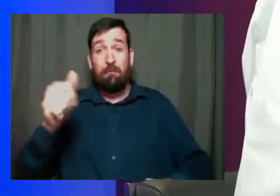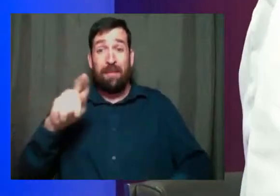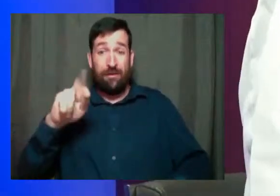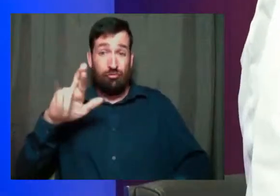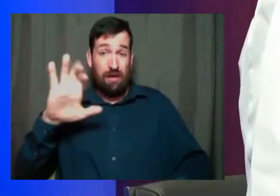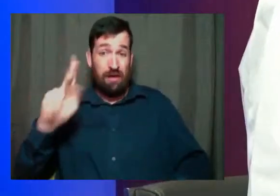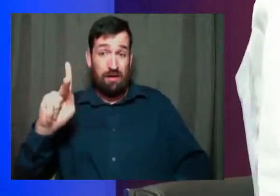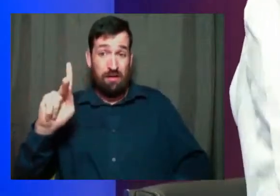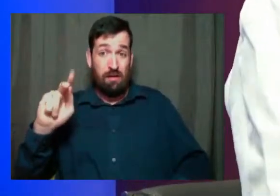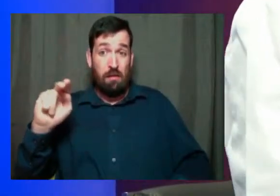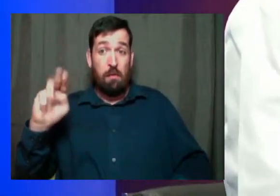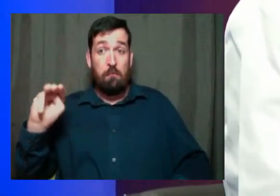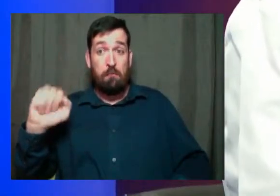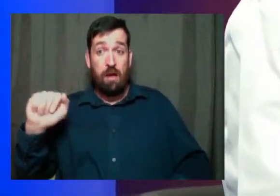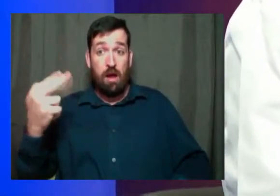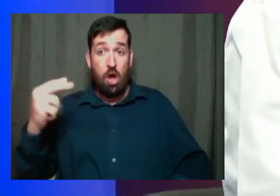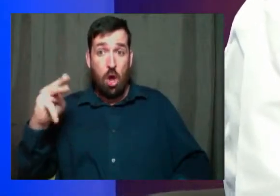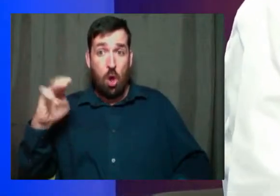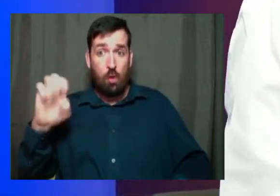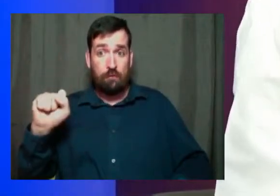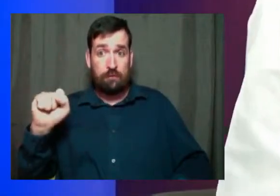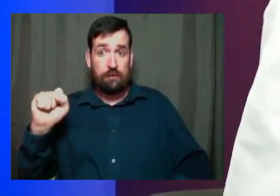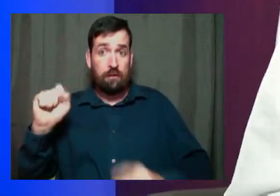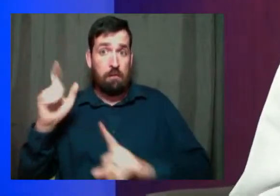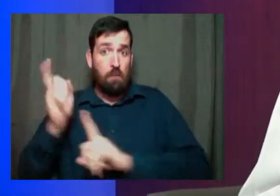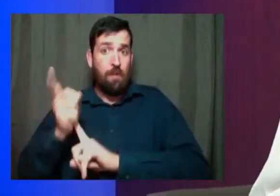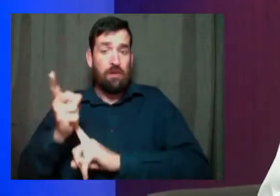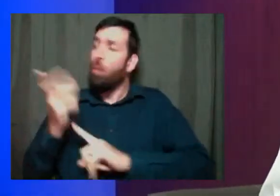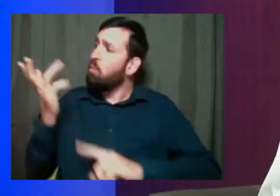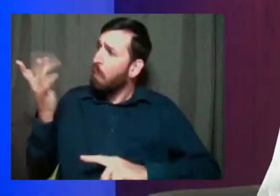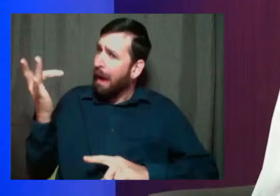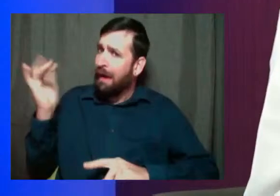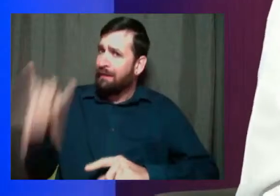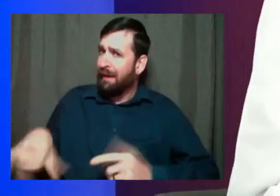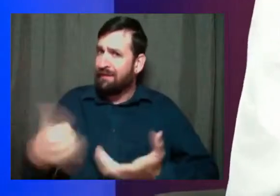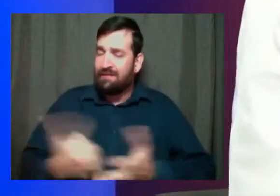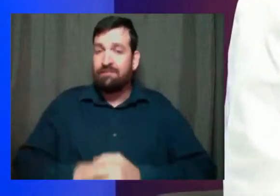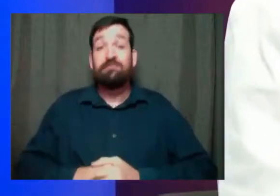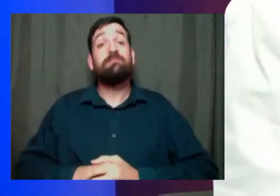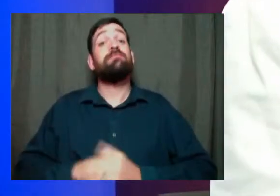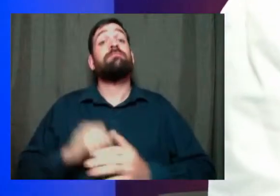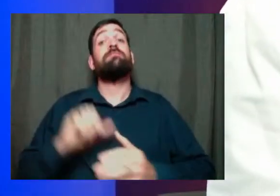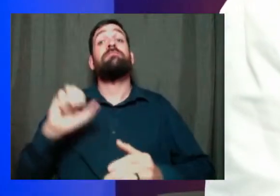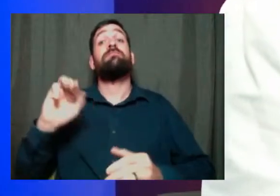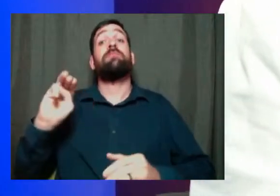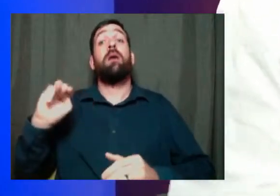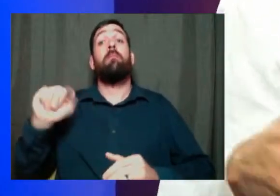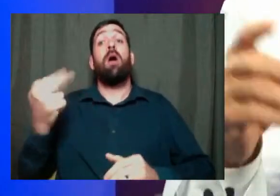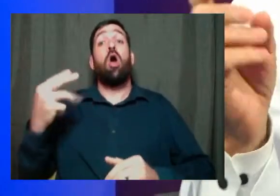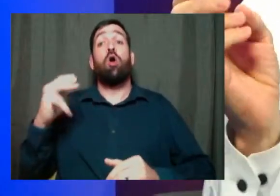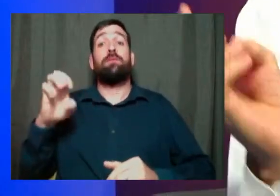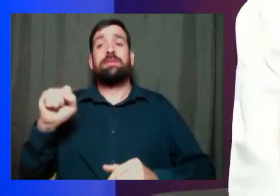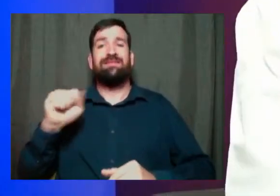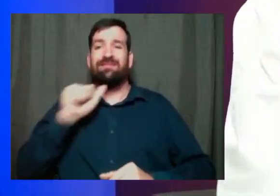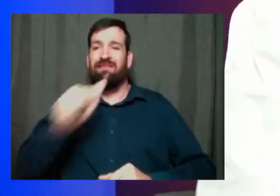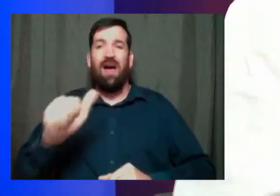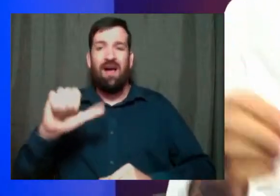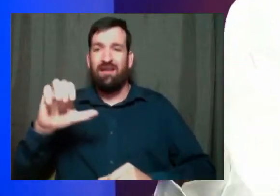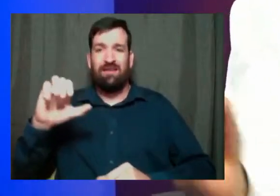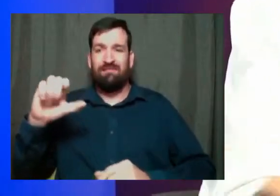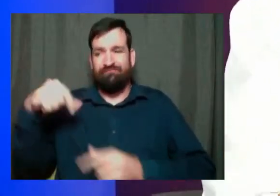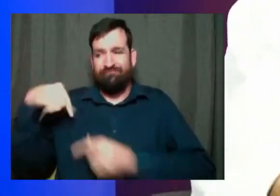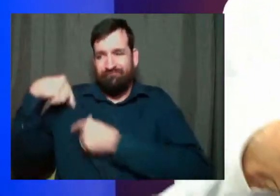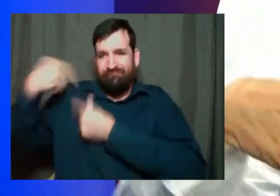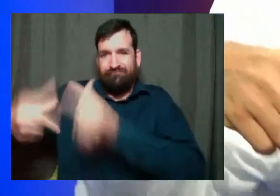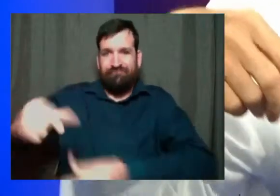You're going to ask me, why Patrick Mahomes? Why Patrick Mahomes? Okay, there you go. So Patrick Mahomes is a non-classic quarterback. He doesn't always have the same normal